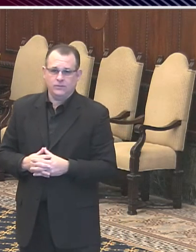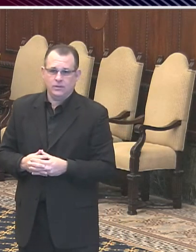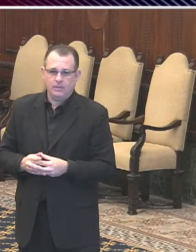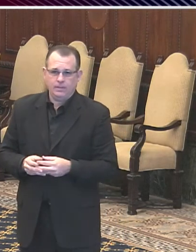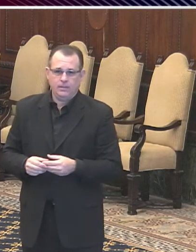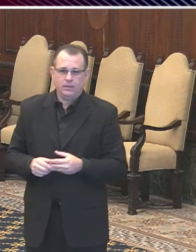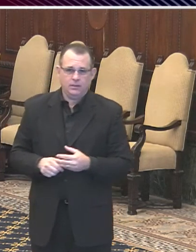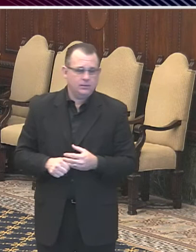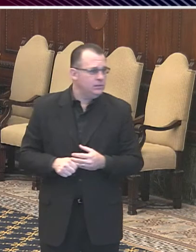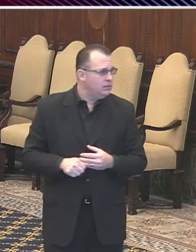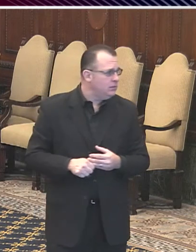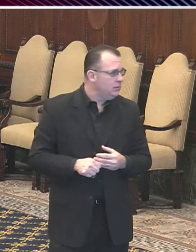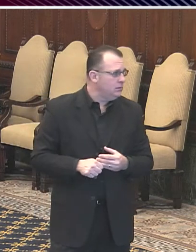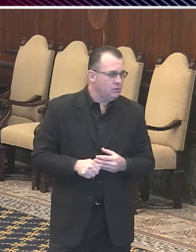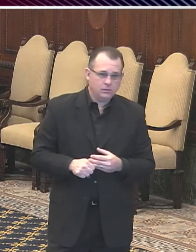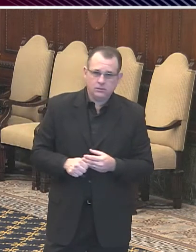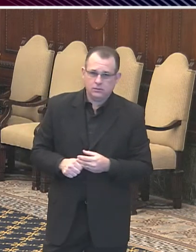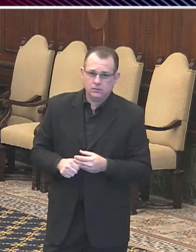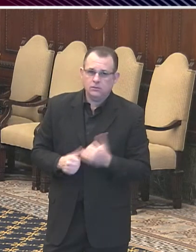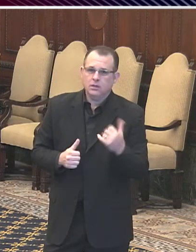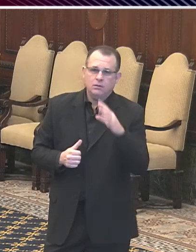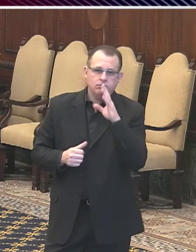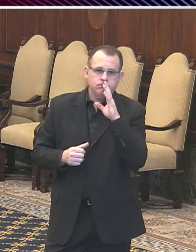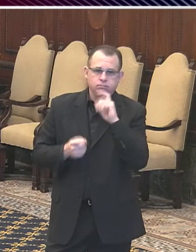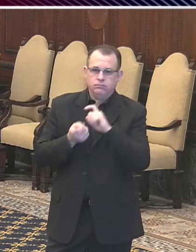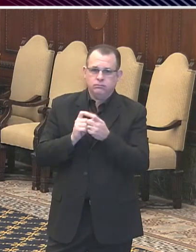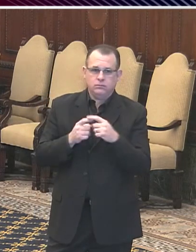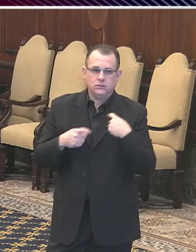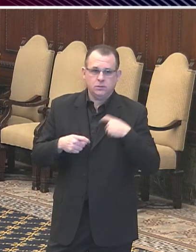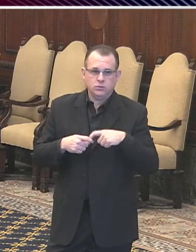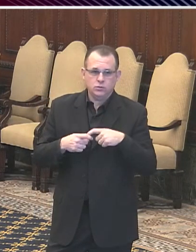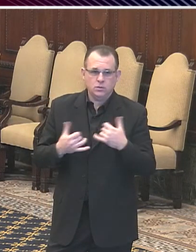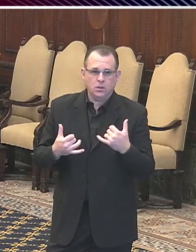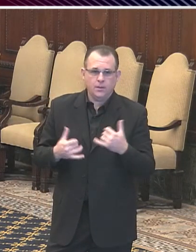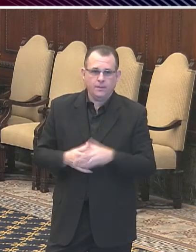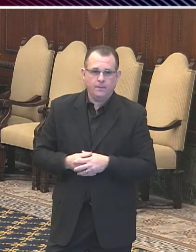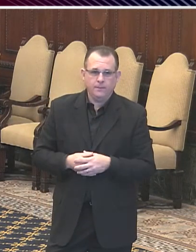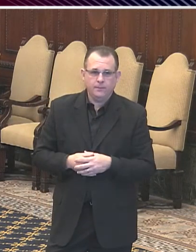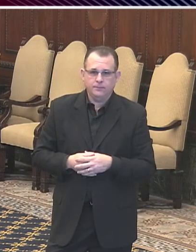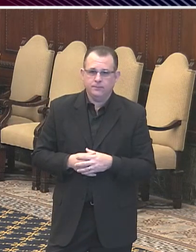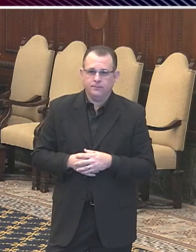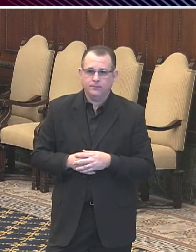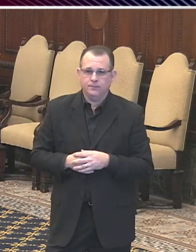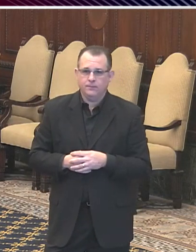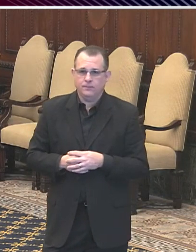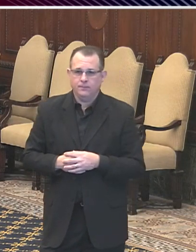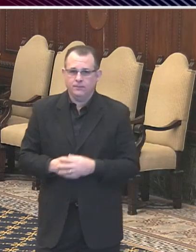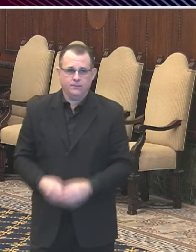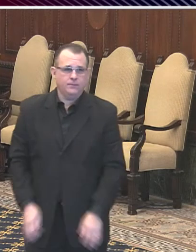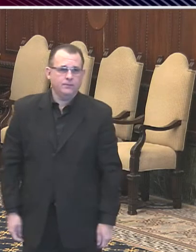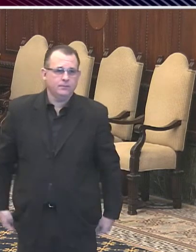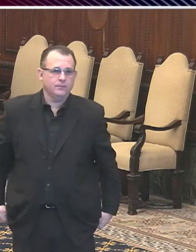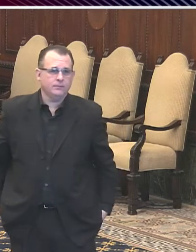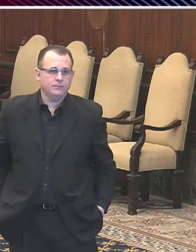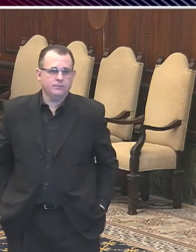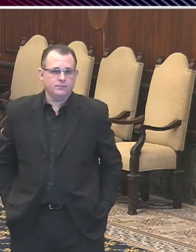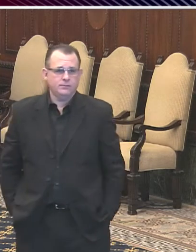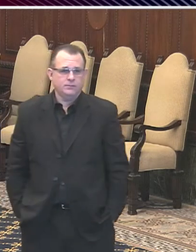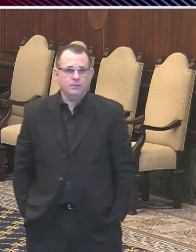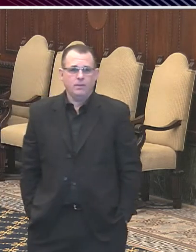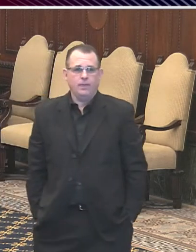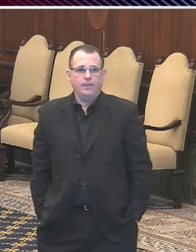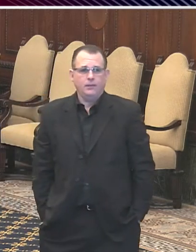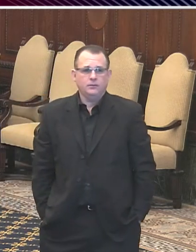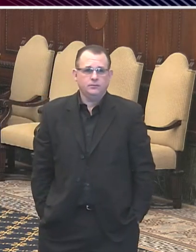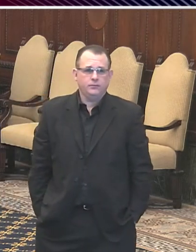No vamos a proporcionar información adicional respecto al número de oficiales que hayan resultado positivo en su prueba del COVID-19,